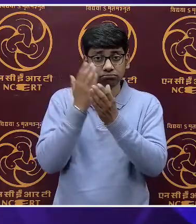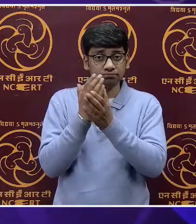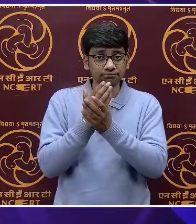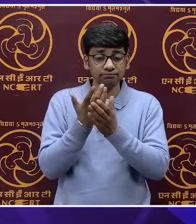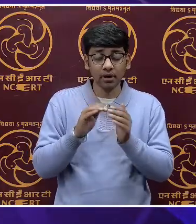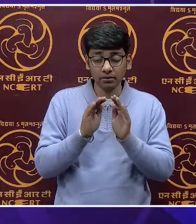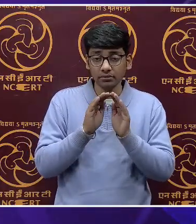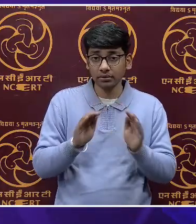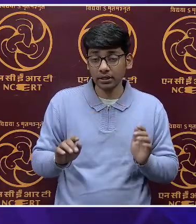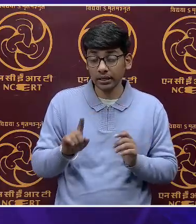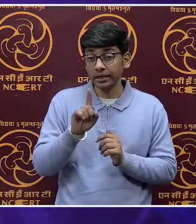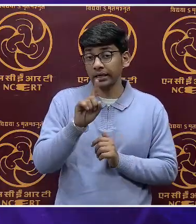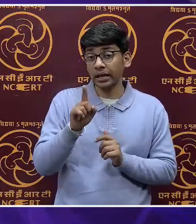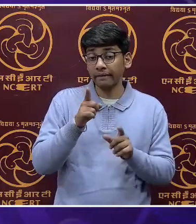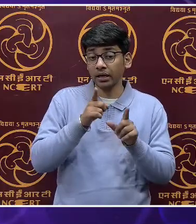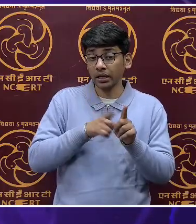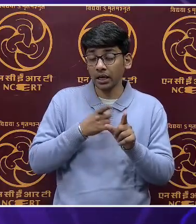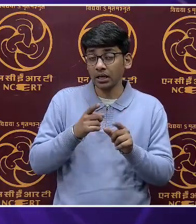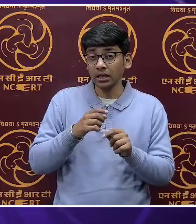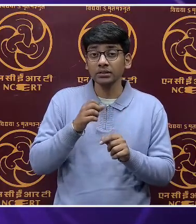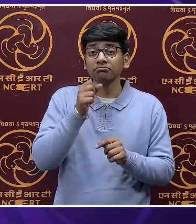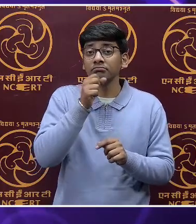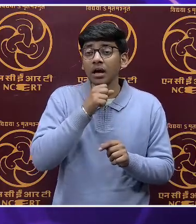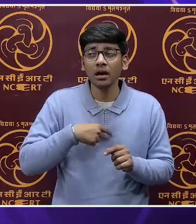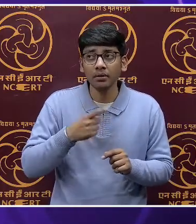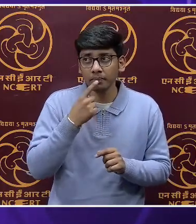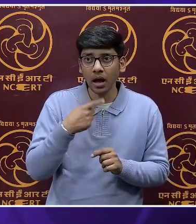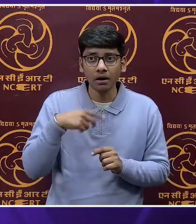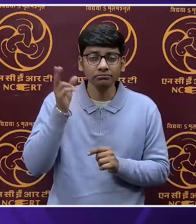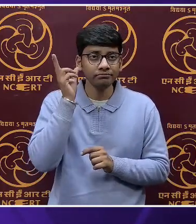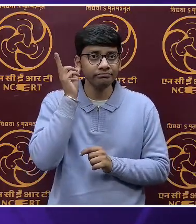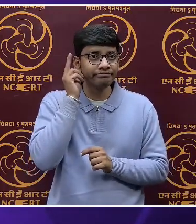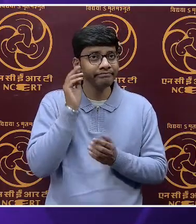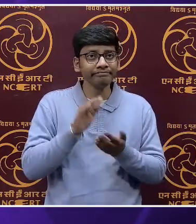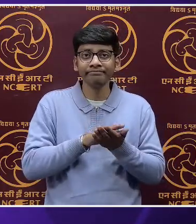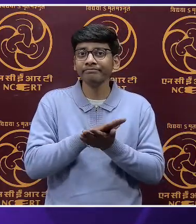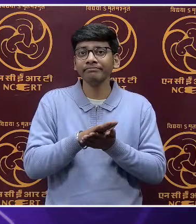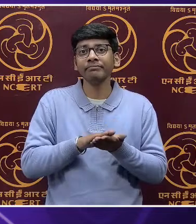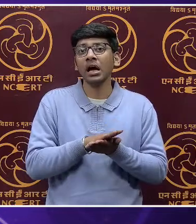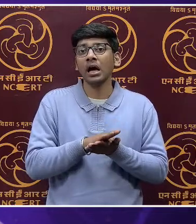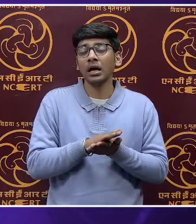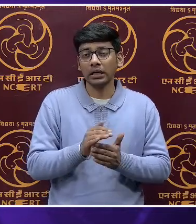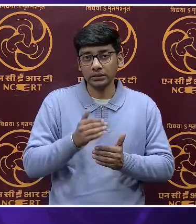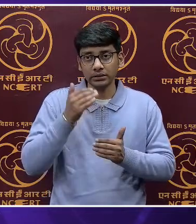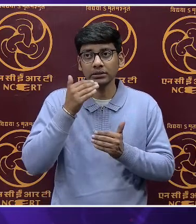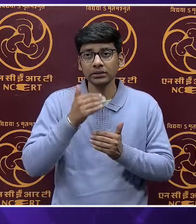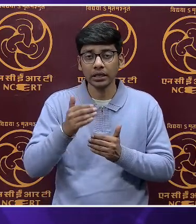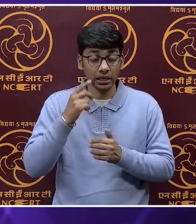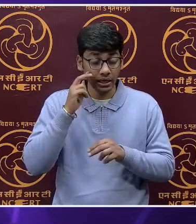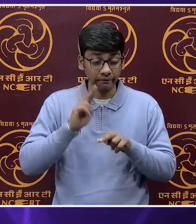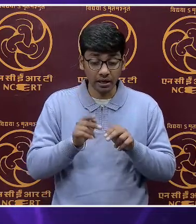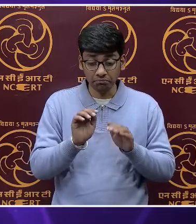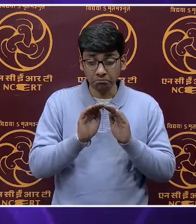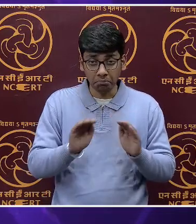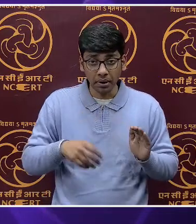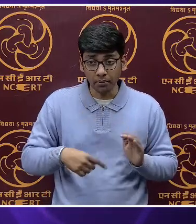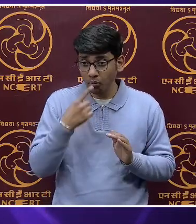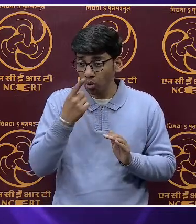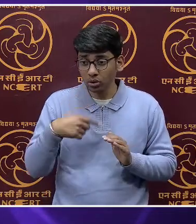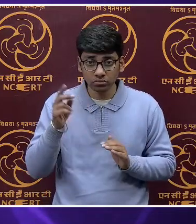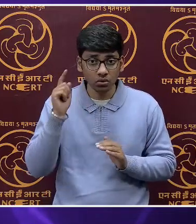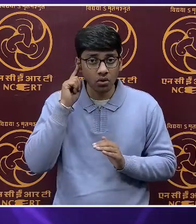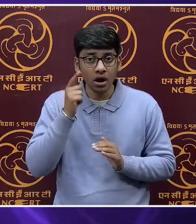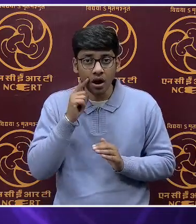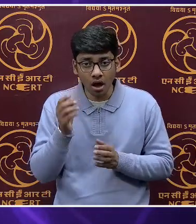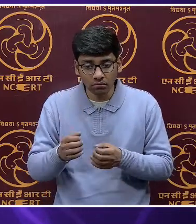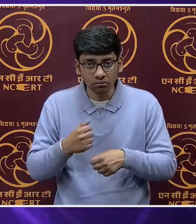of an 11-year-old who is being told that you cannot hear anything going on, moving on. I would say that